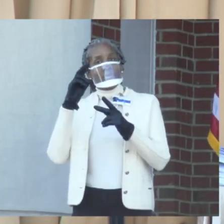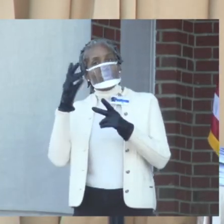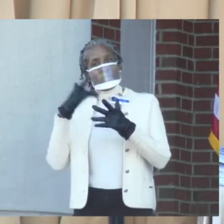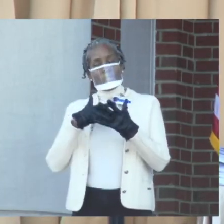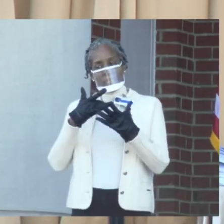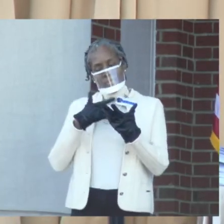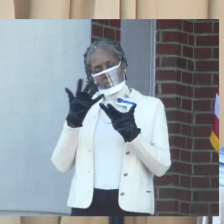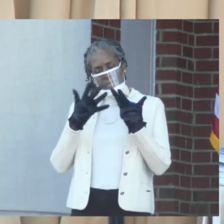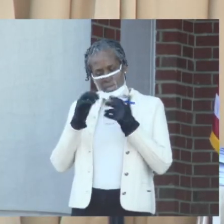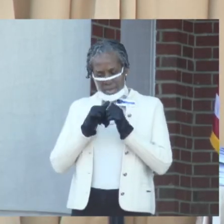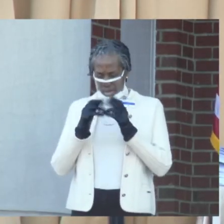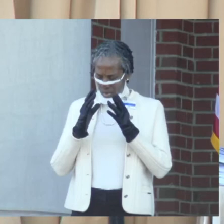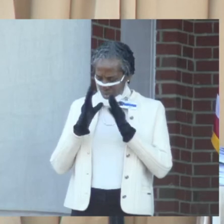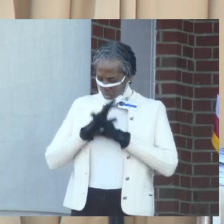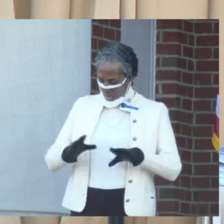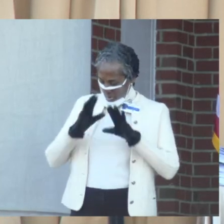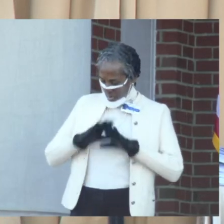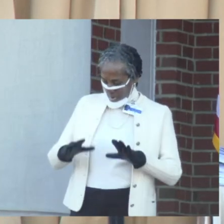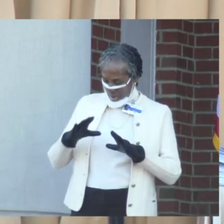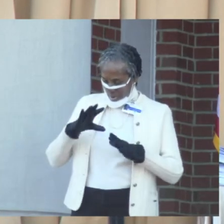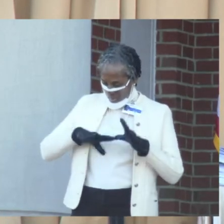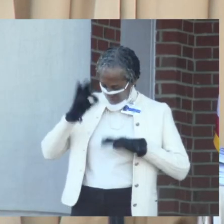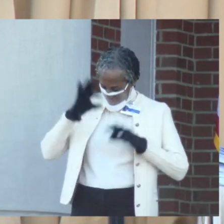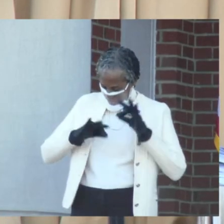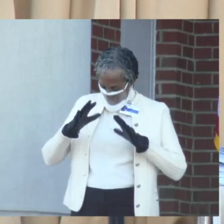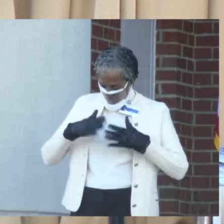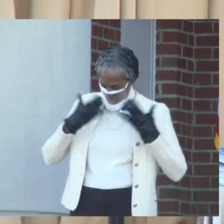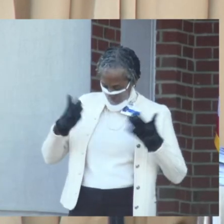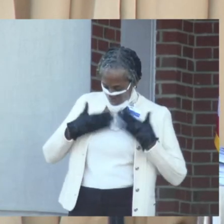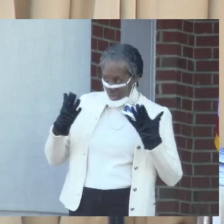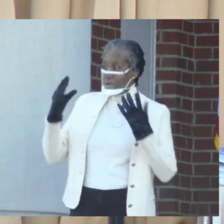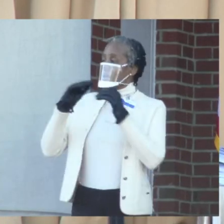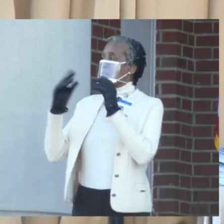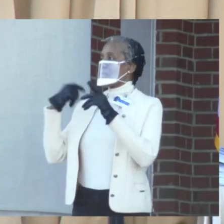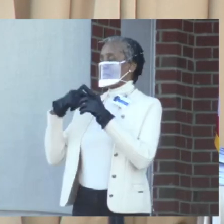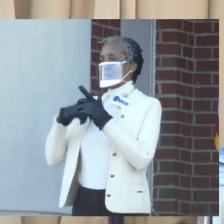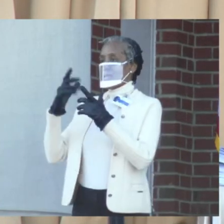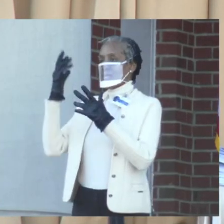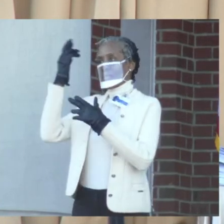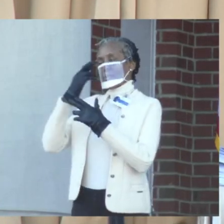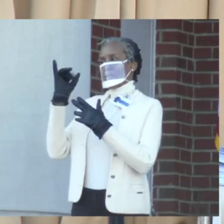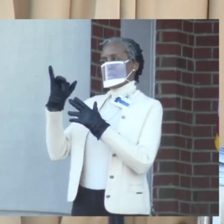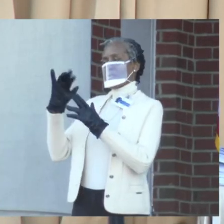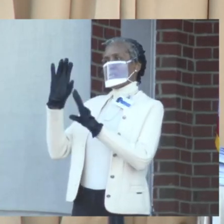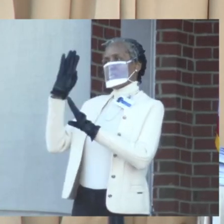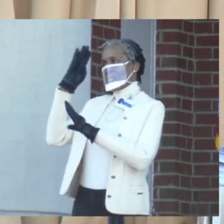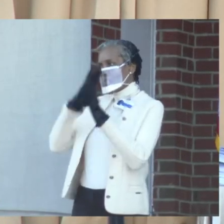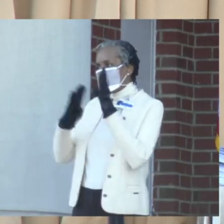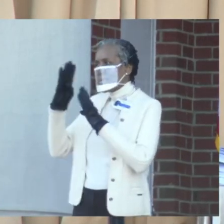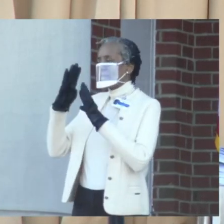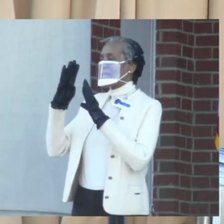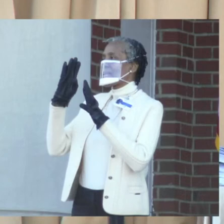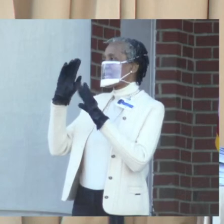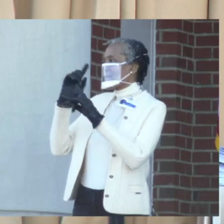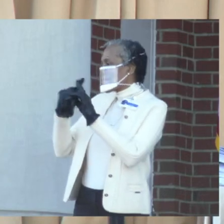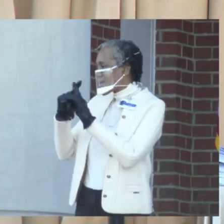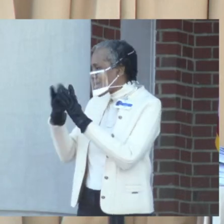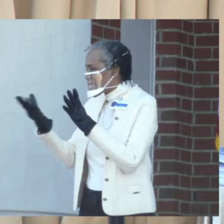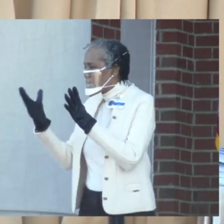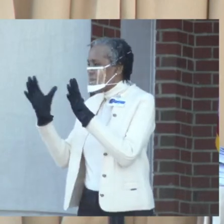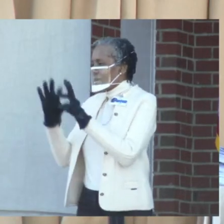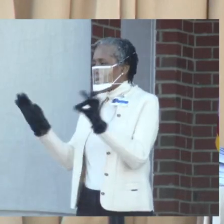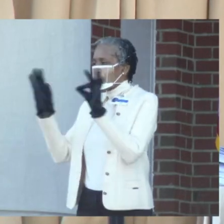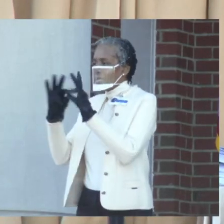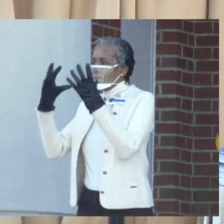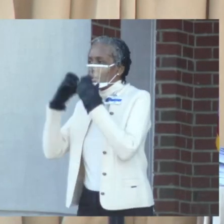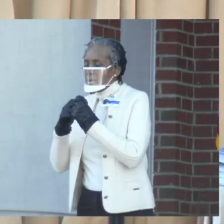slower, quieter way. Many of us are becoming more aware of the struggle of our brother, sister, and sibling, and how